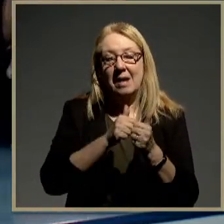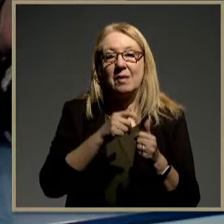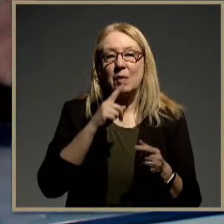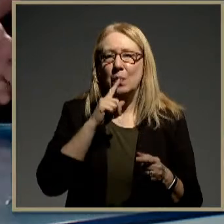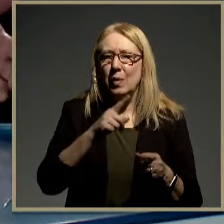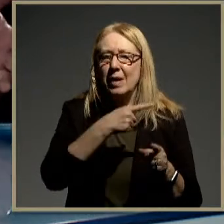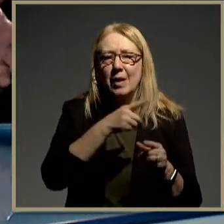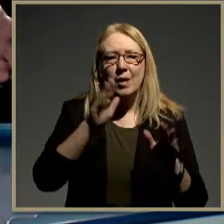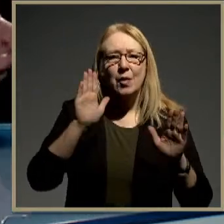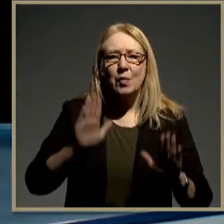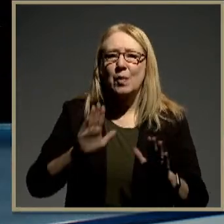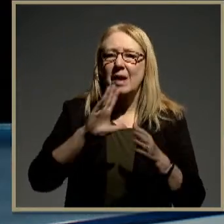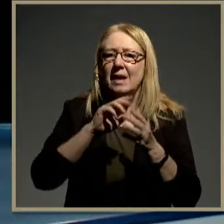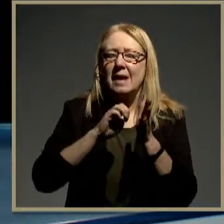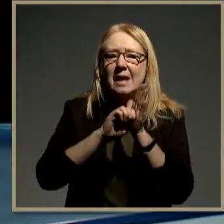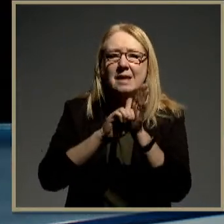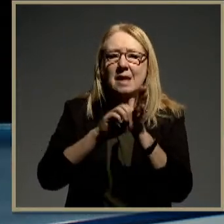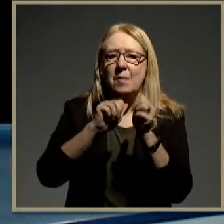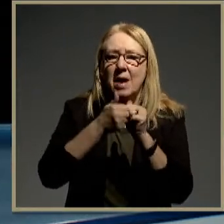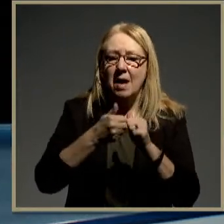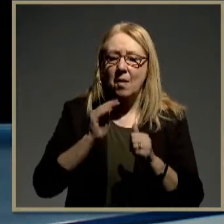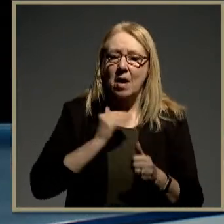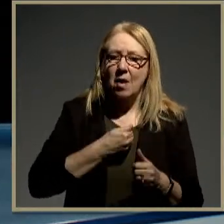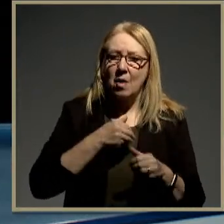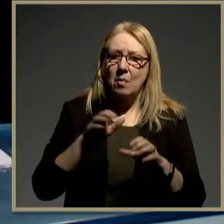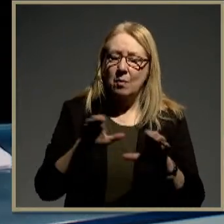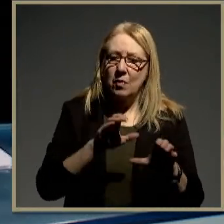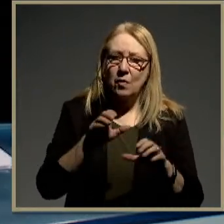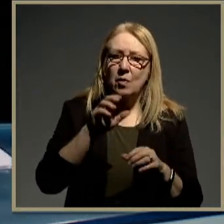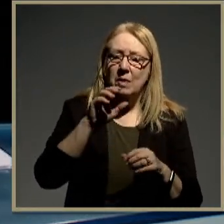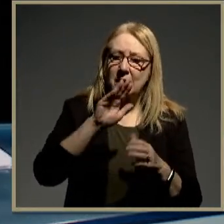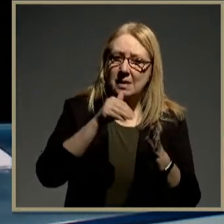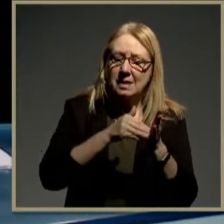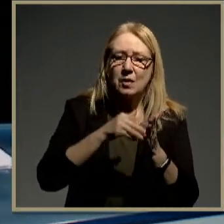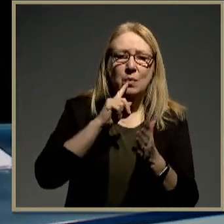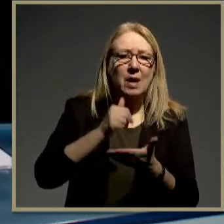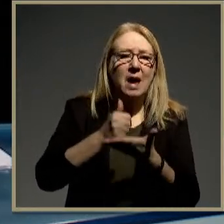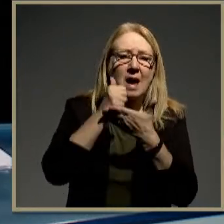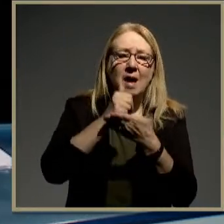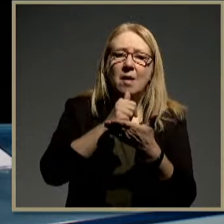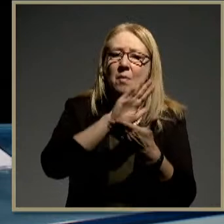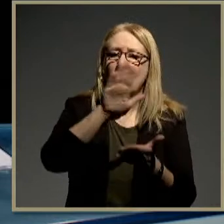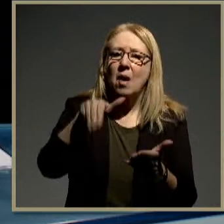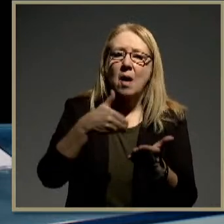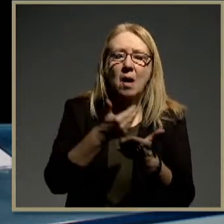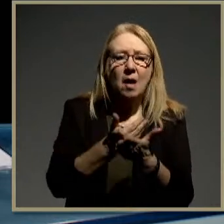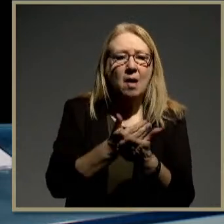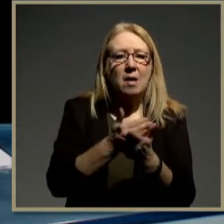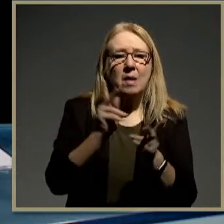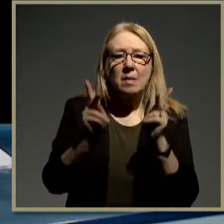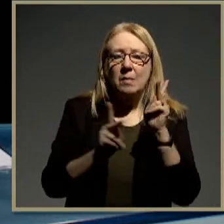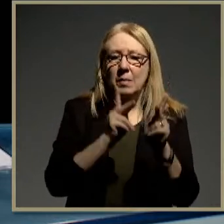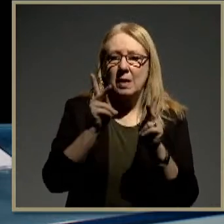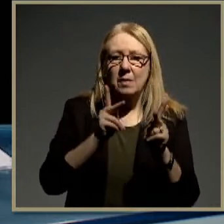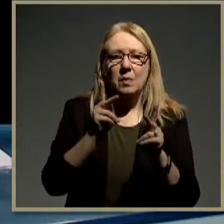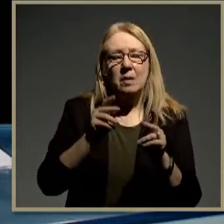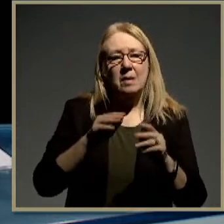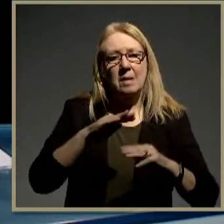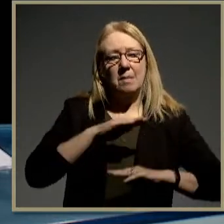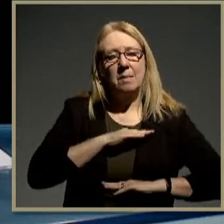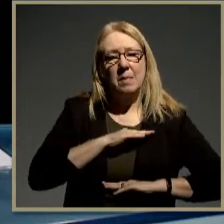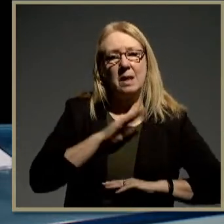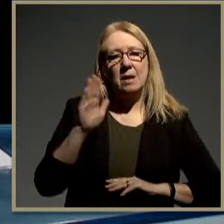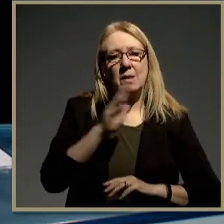great example of how the Performance Center can help athletes of all ages and abilities reach their full